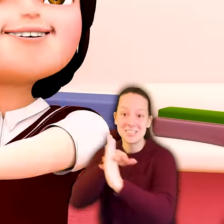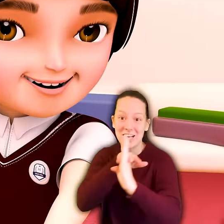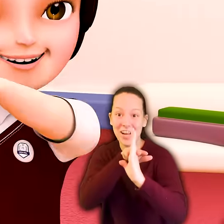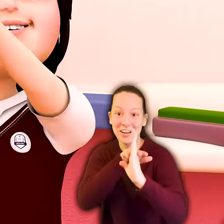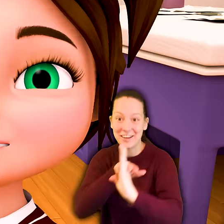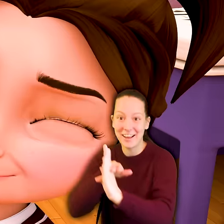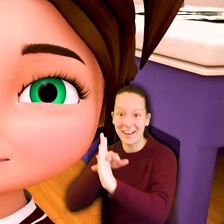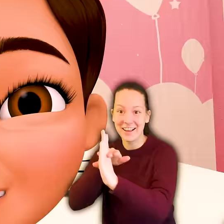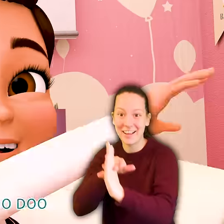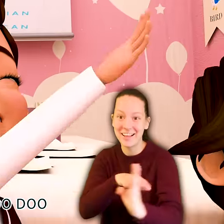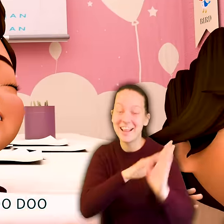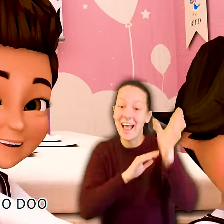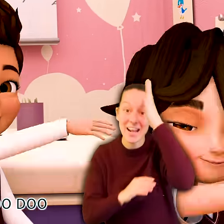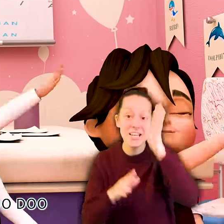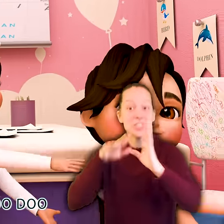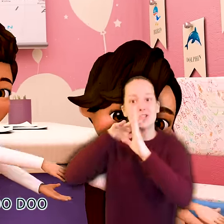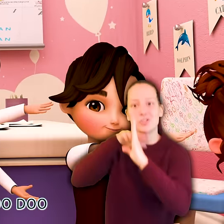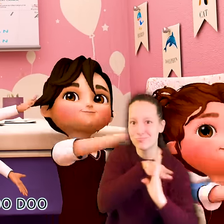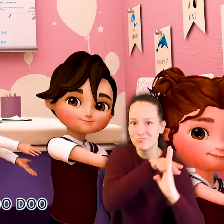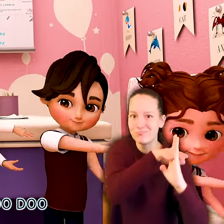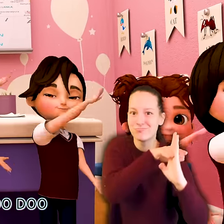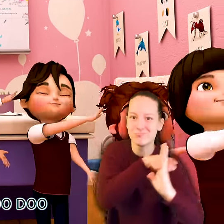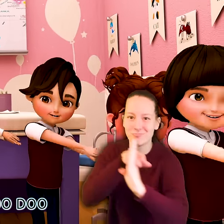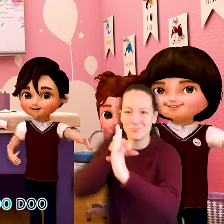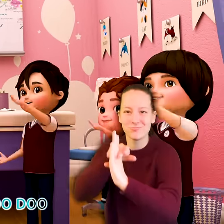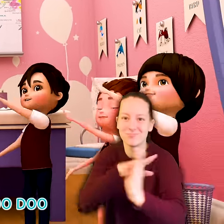mommy shark daddy